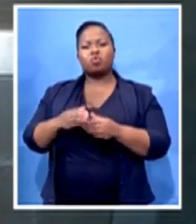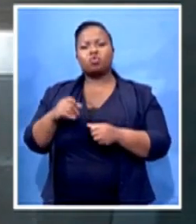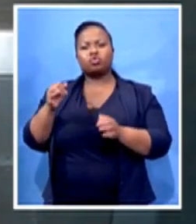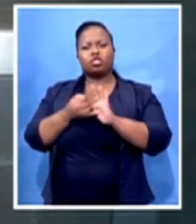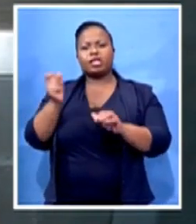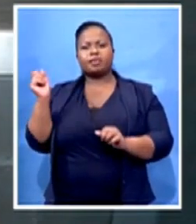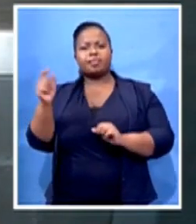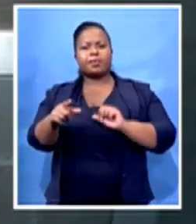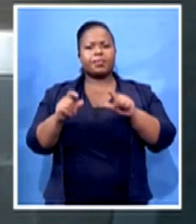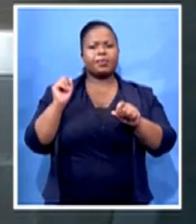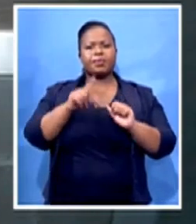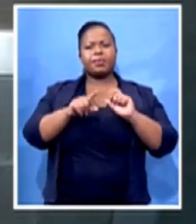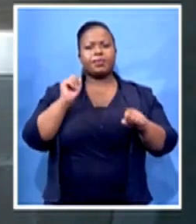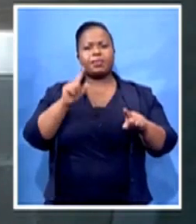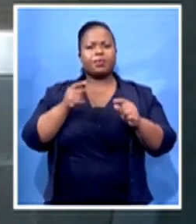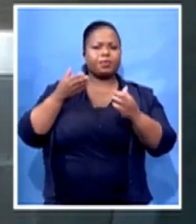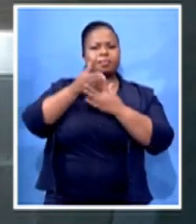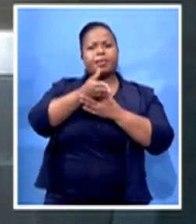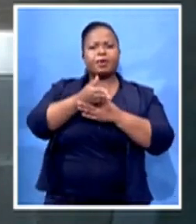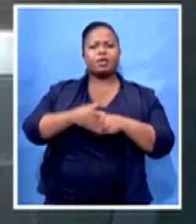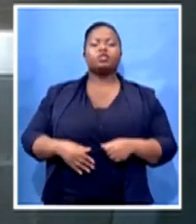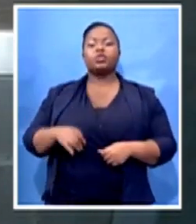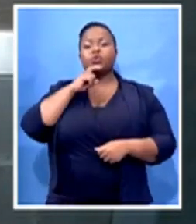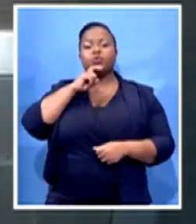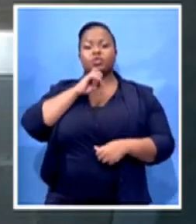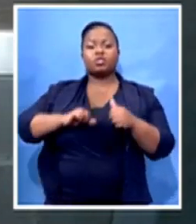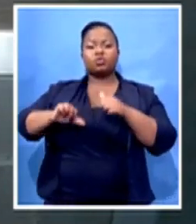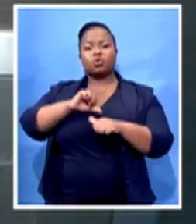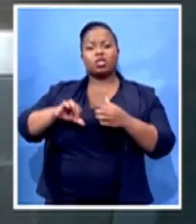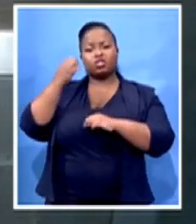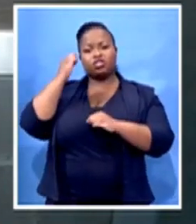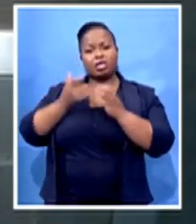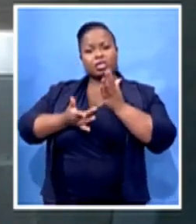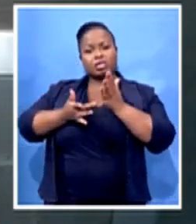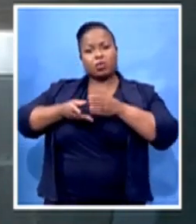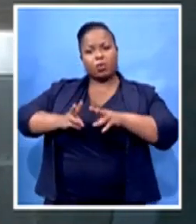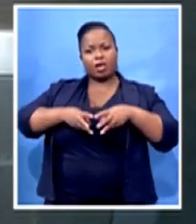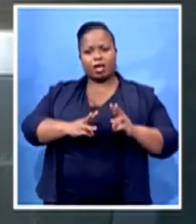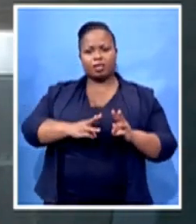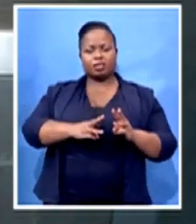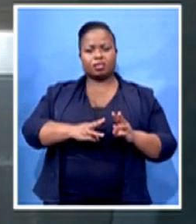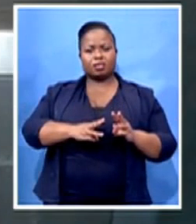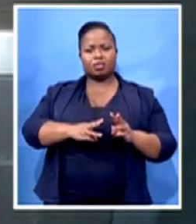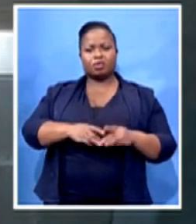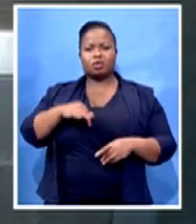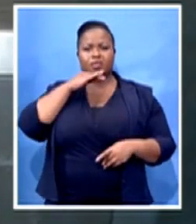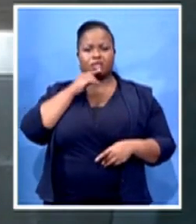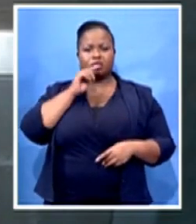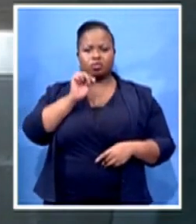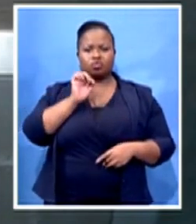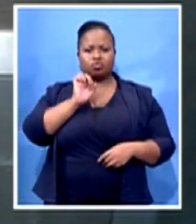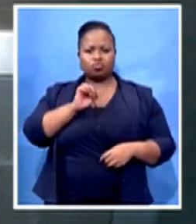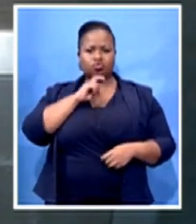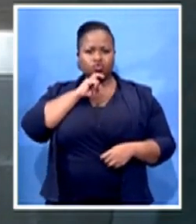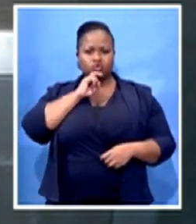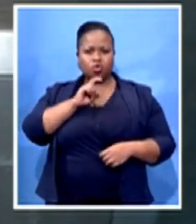using social engineering techniques. Now, basically what that is, they're using your emotions and trying to get you to act in ways that you